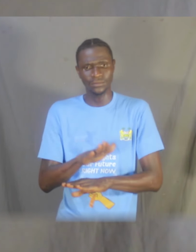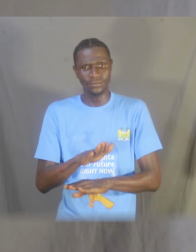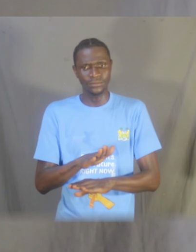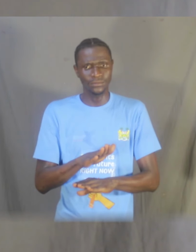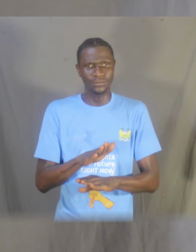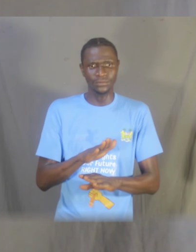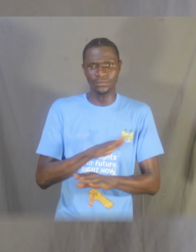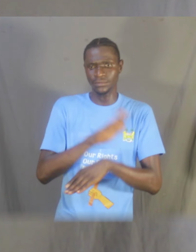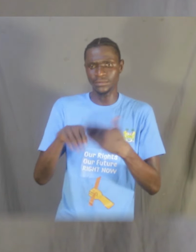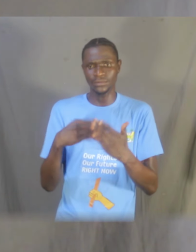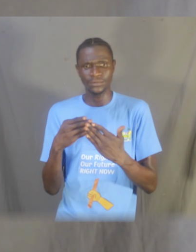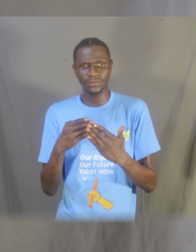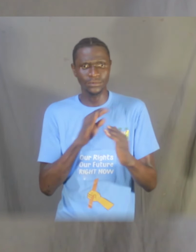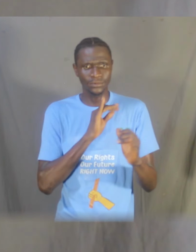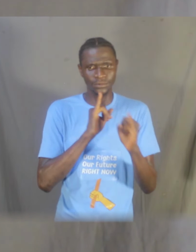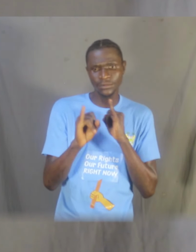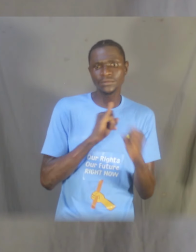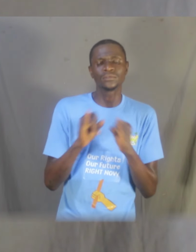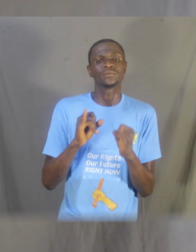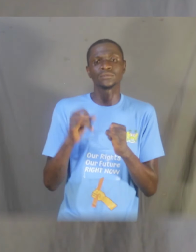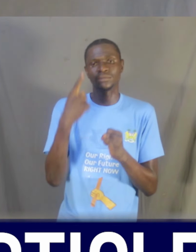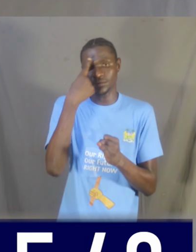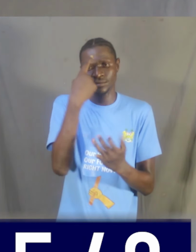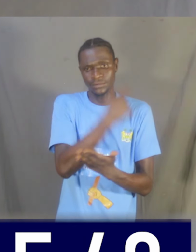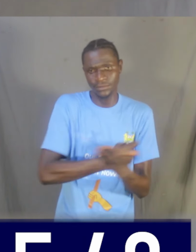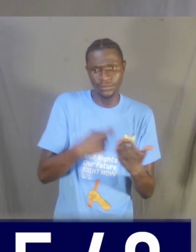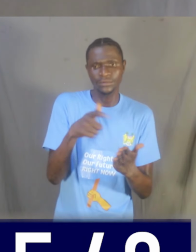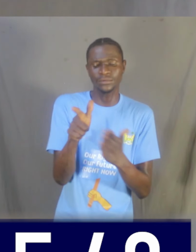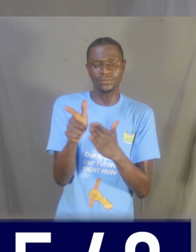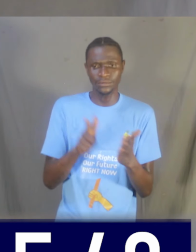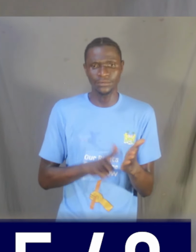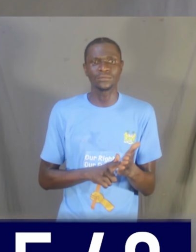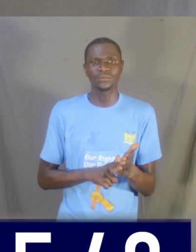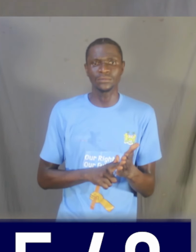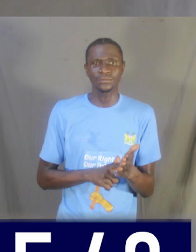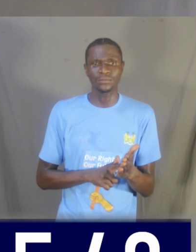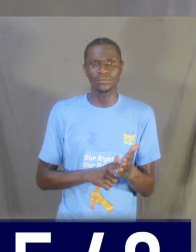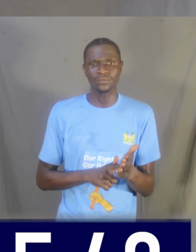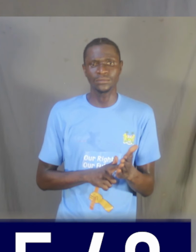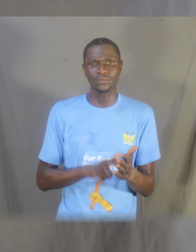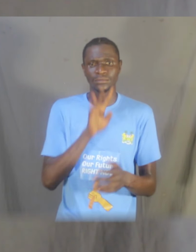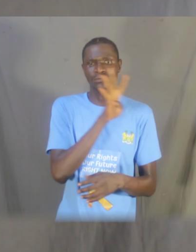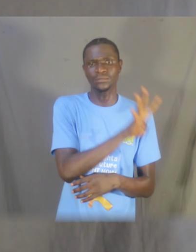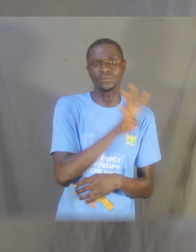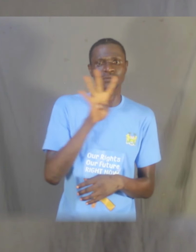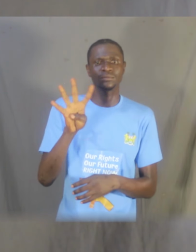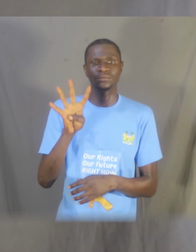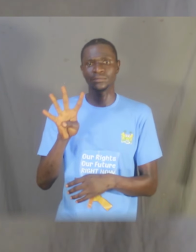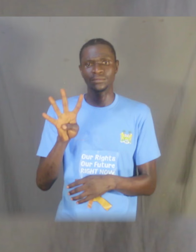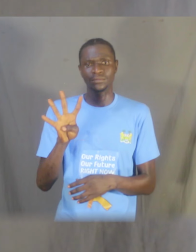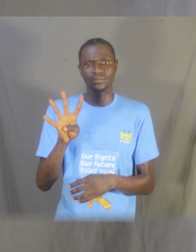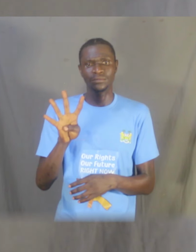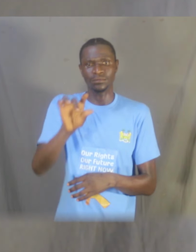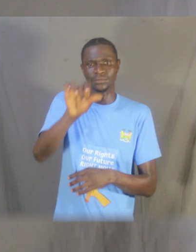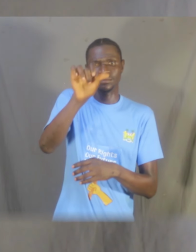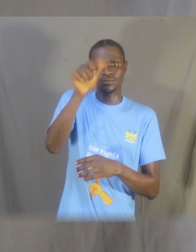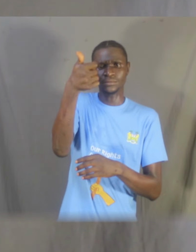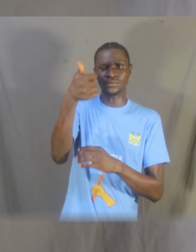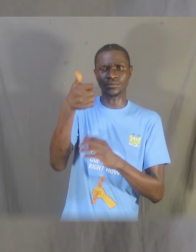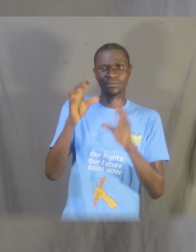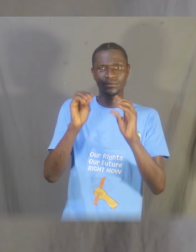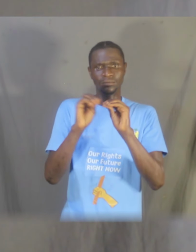Establish the process for amendments to the Convention. Article 48. Denunciation. Allows states to withdraw from the